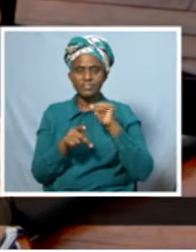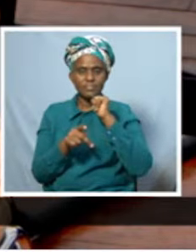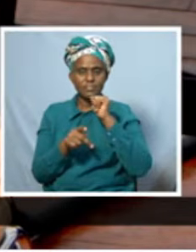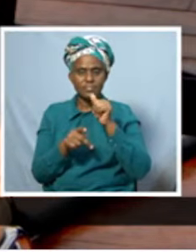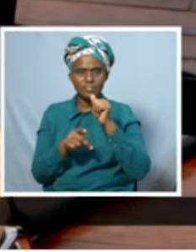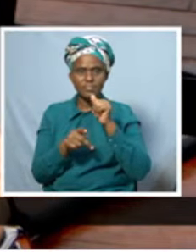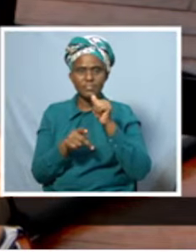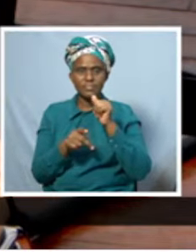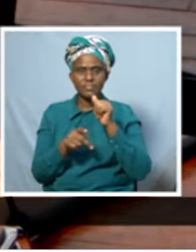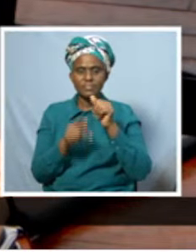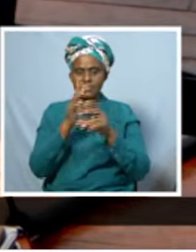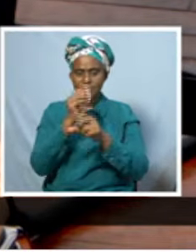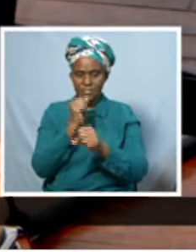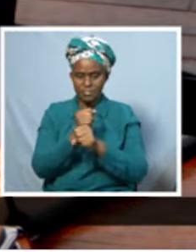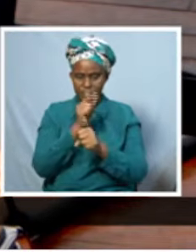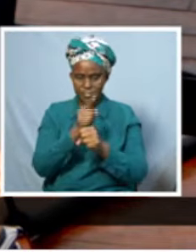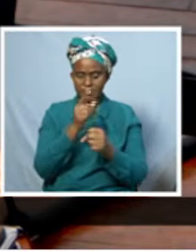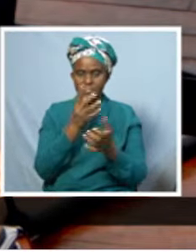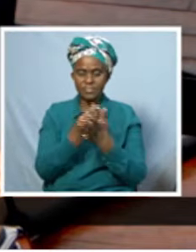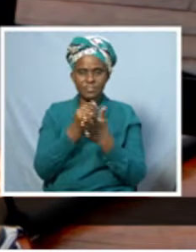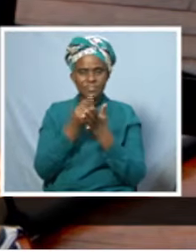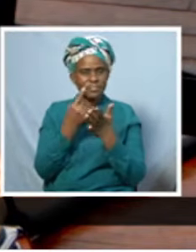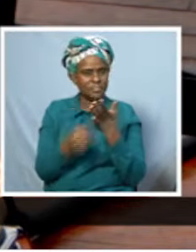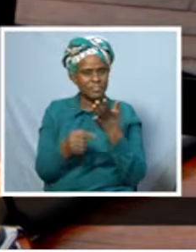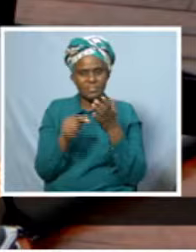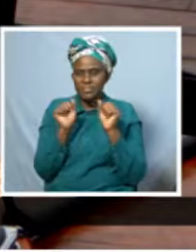didn't actually get this. I don't know. What could